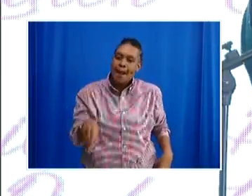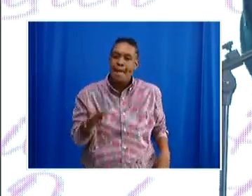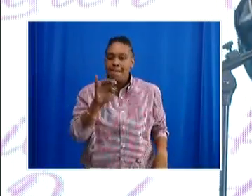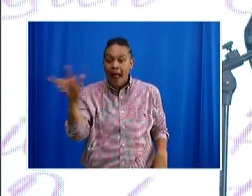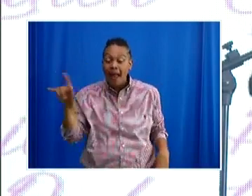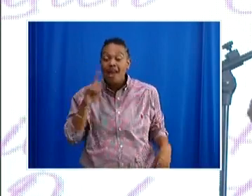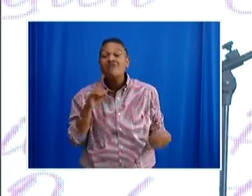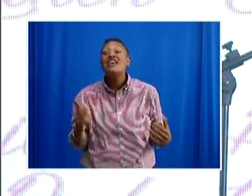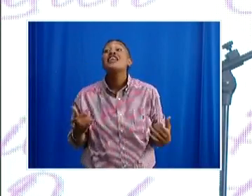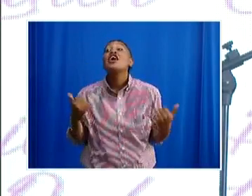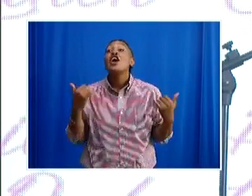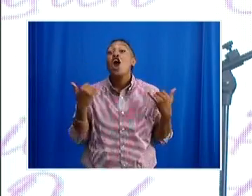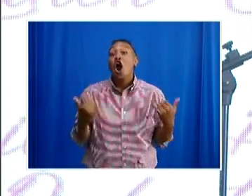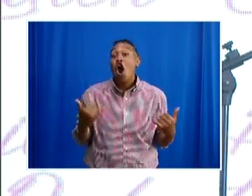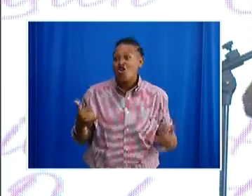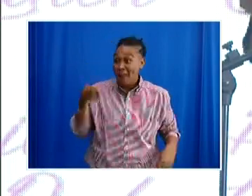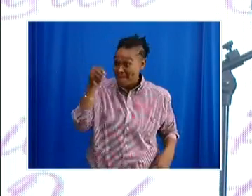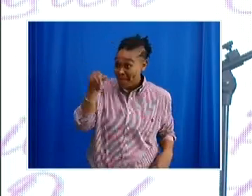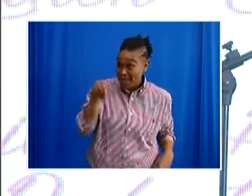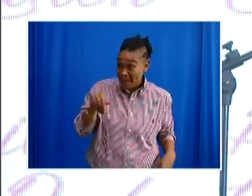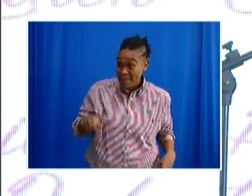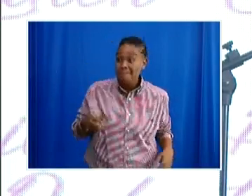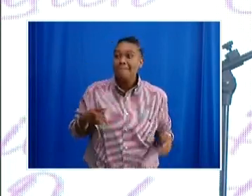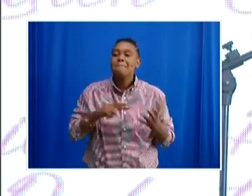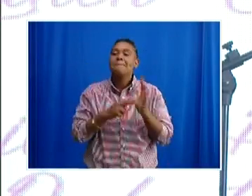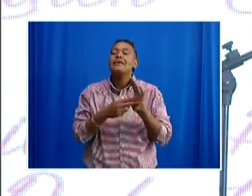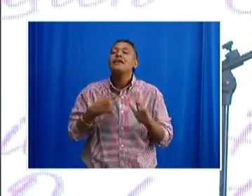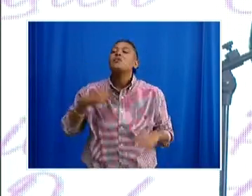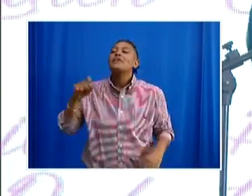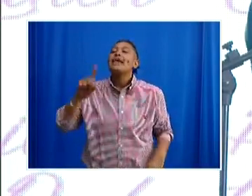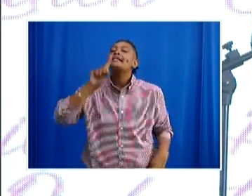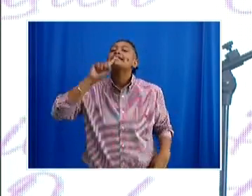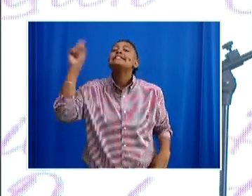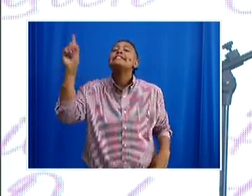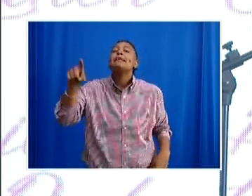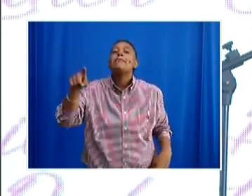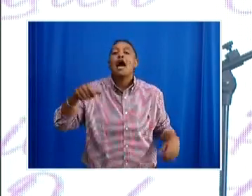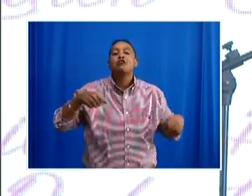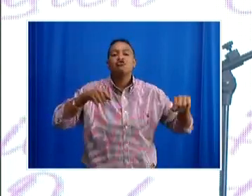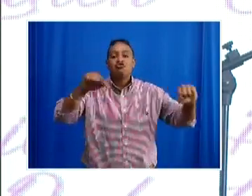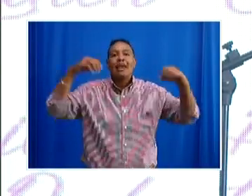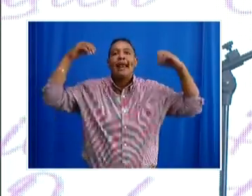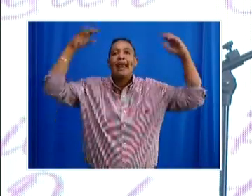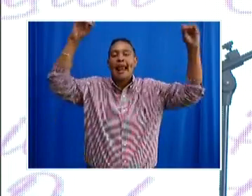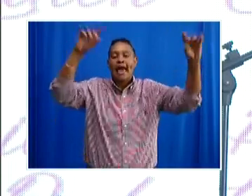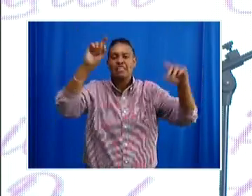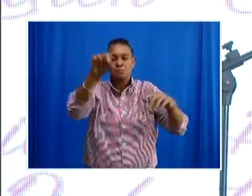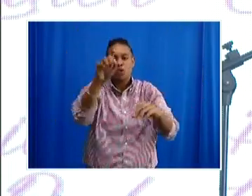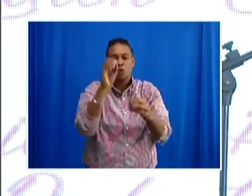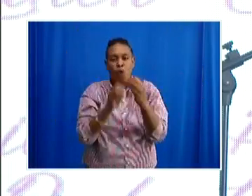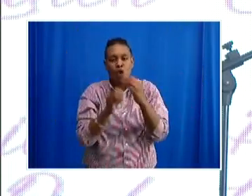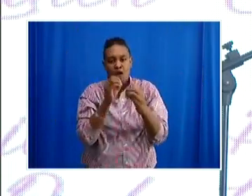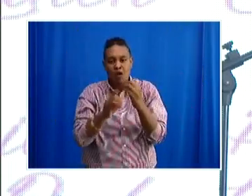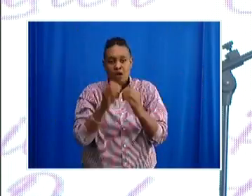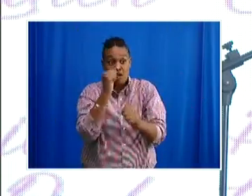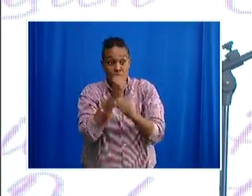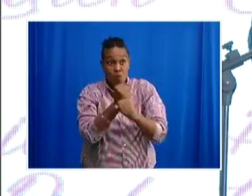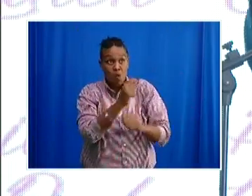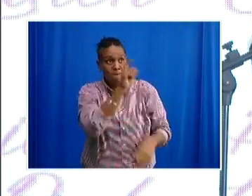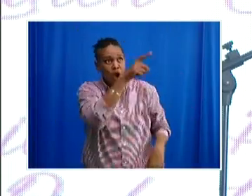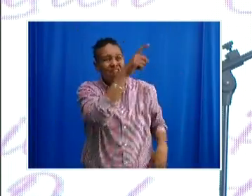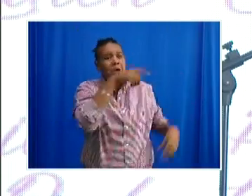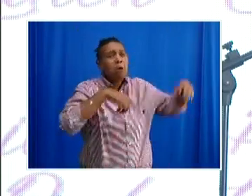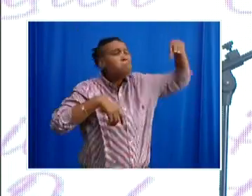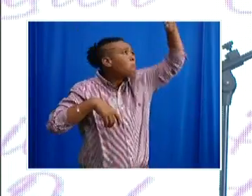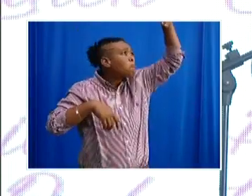being current with JPS means that we can demand that streetlights function in communities that